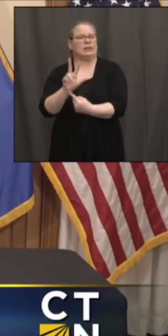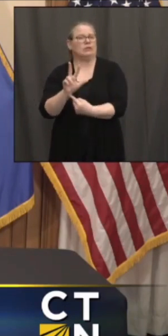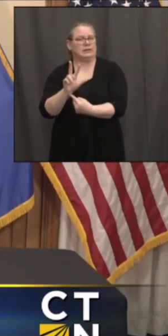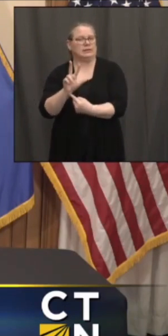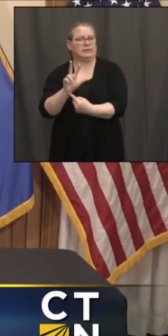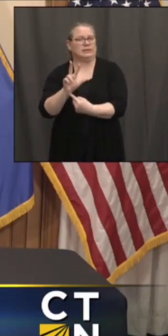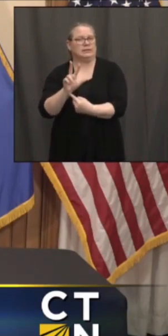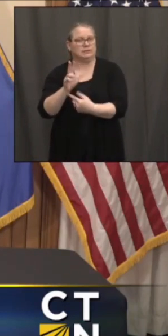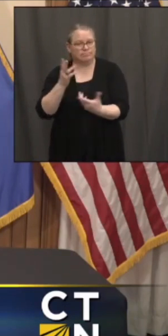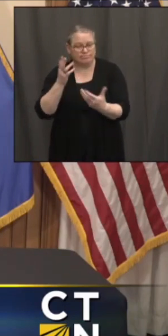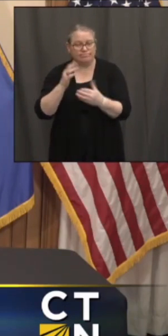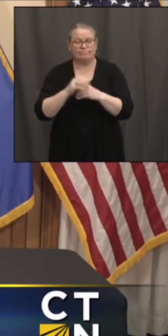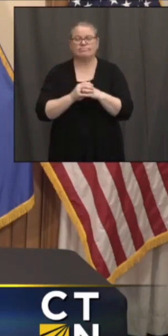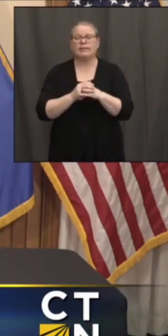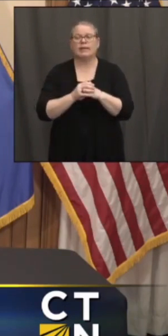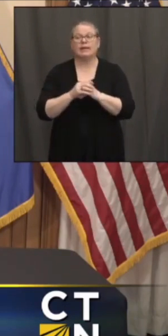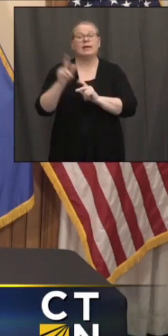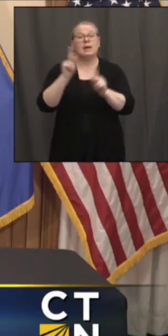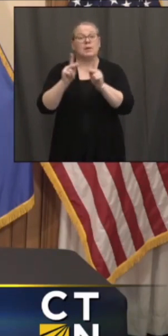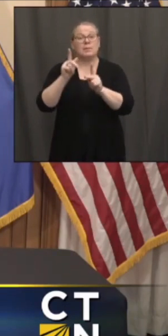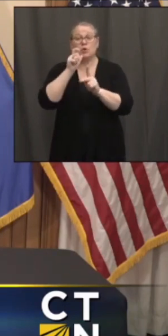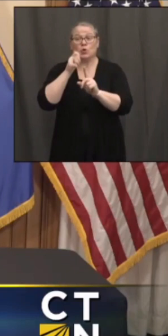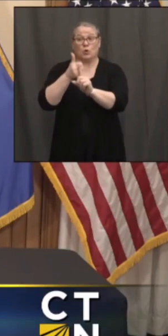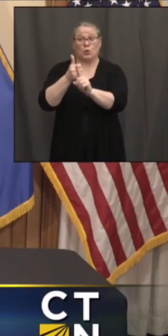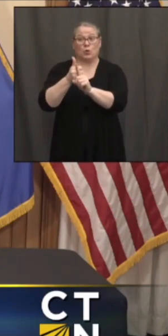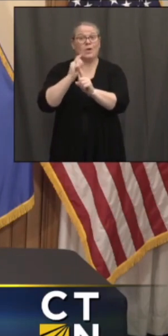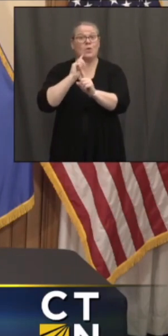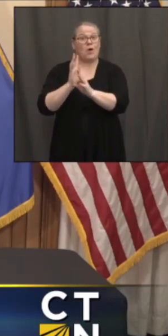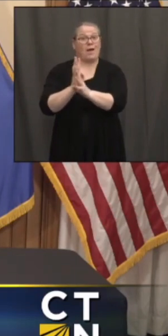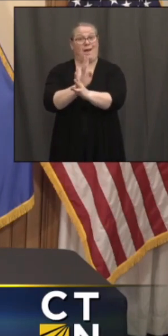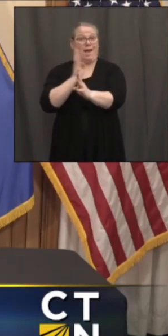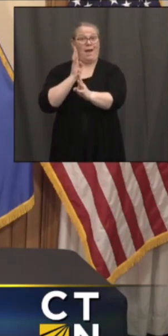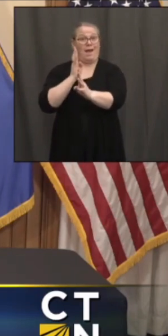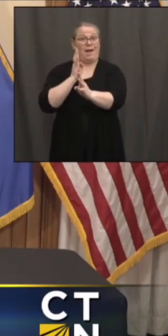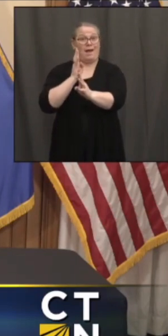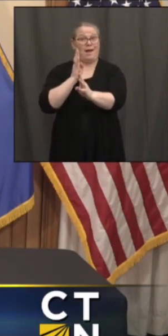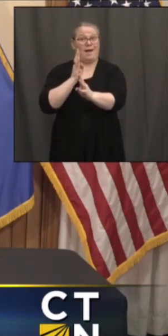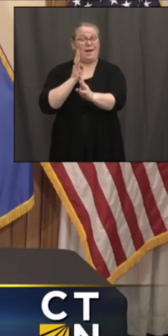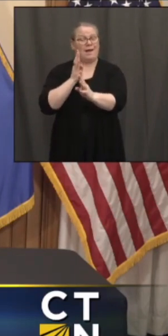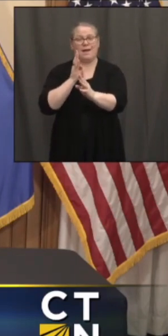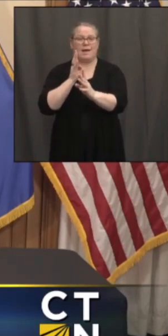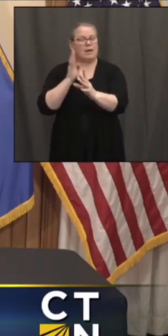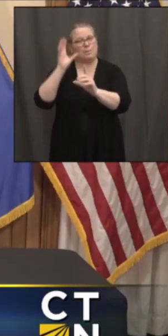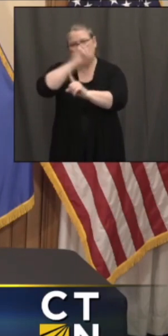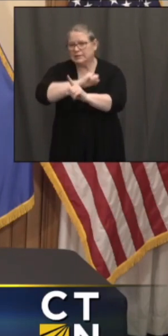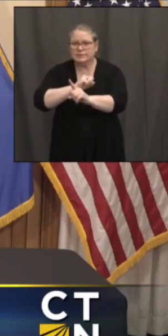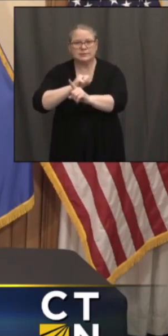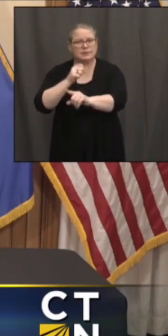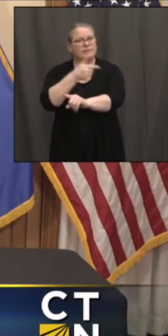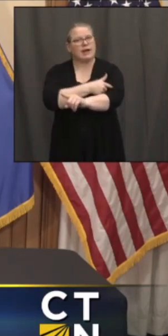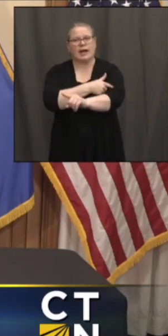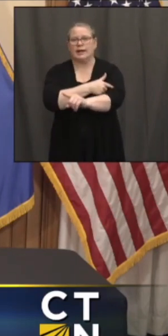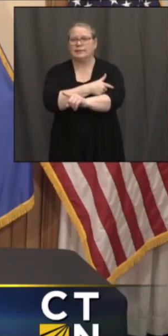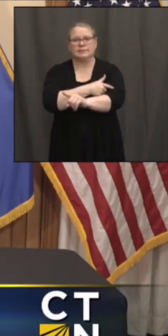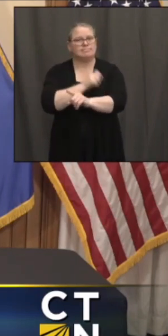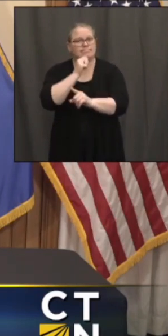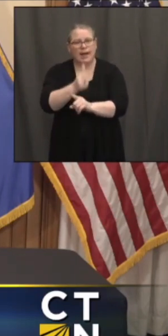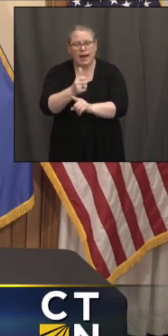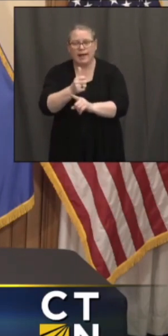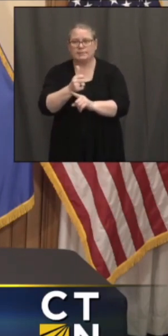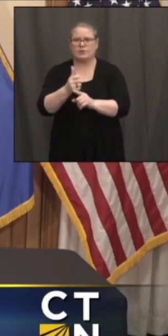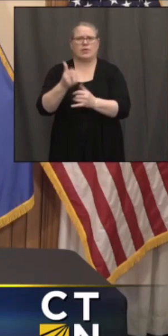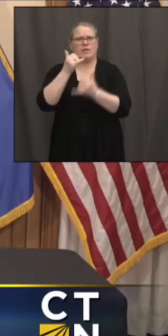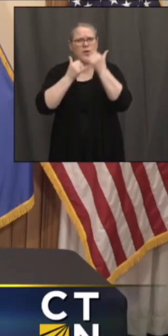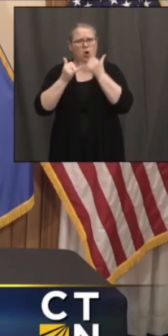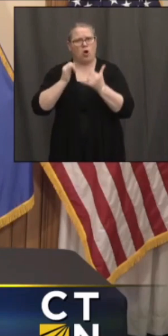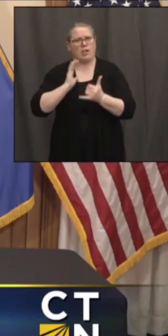from folks who were in line and did not receive a vaccination. They're upset. They were upset not